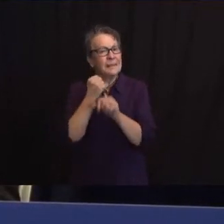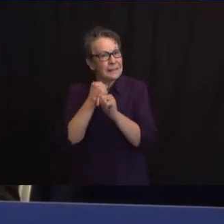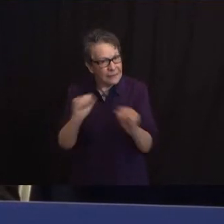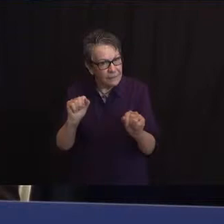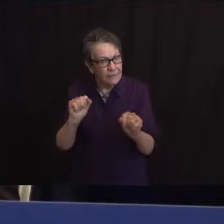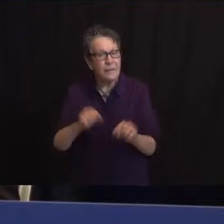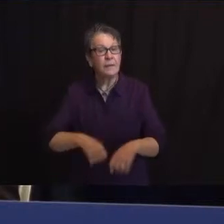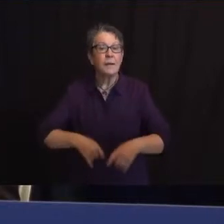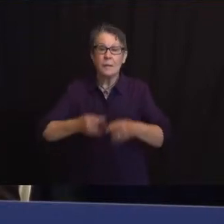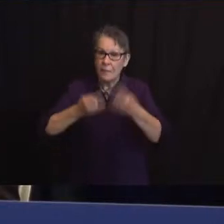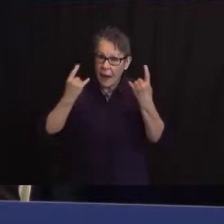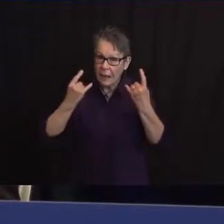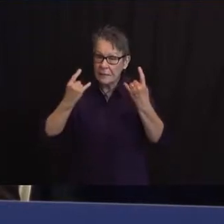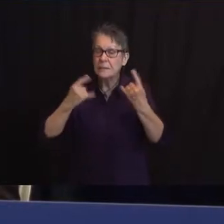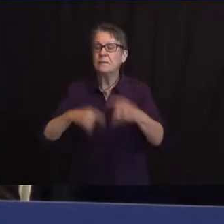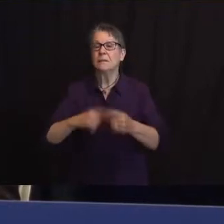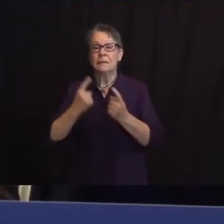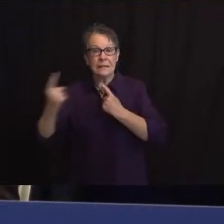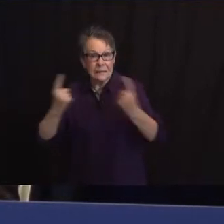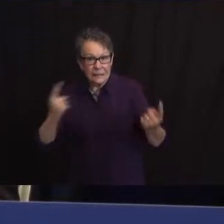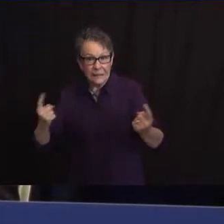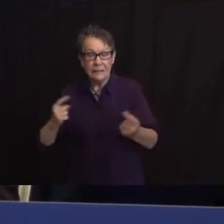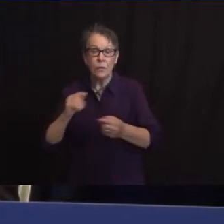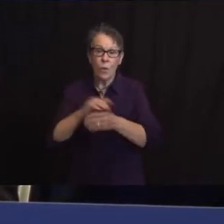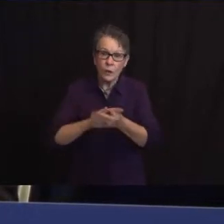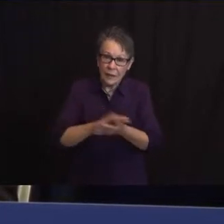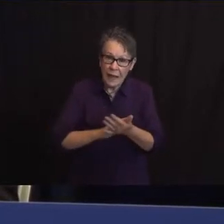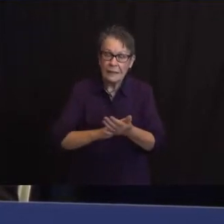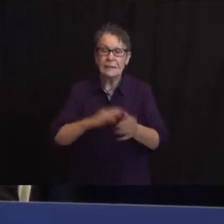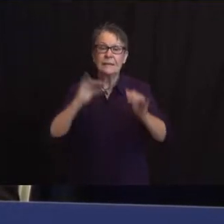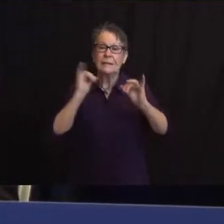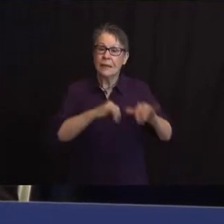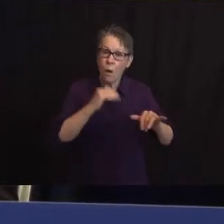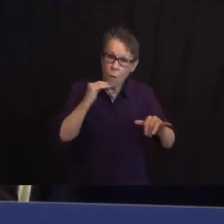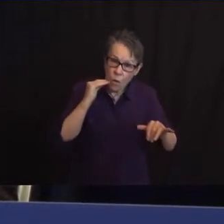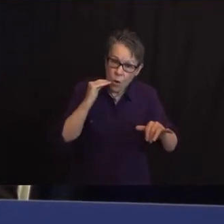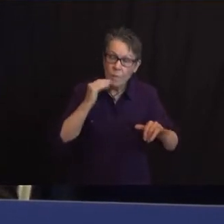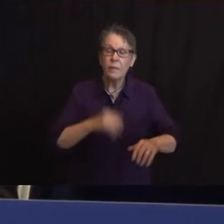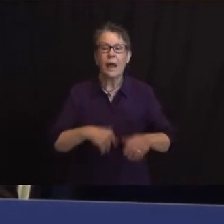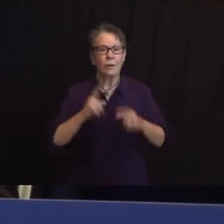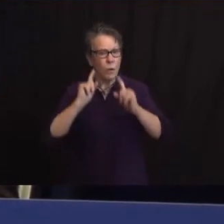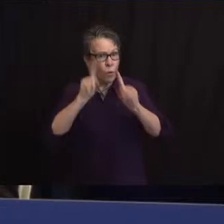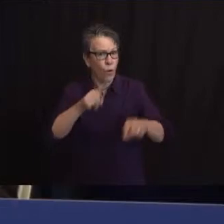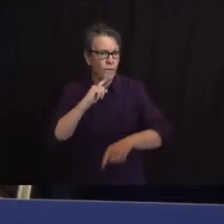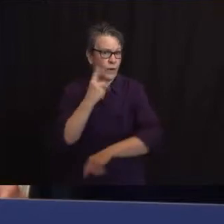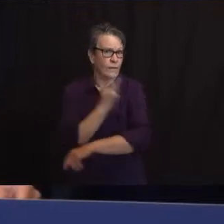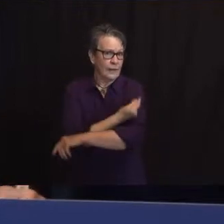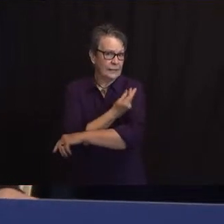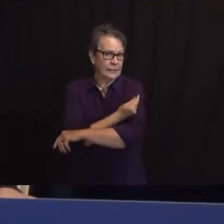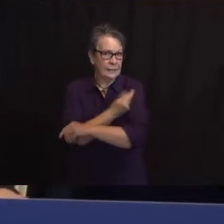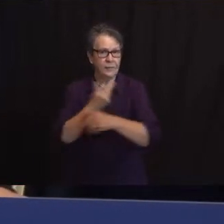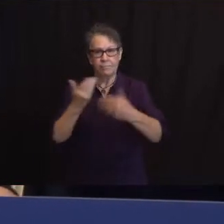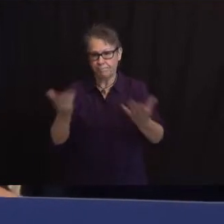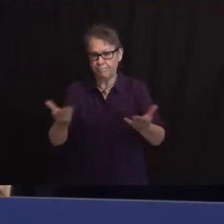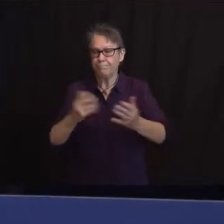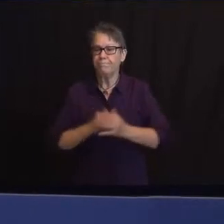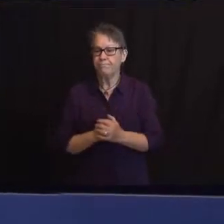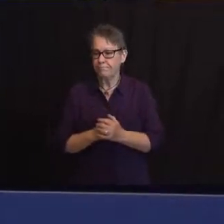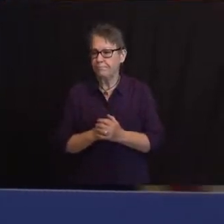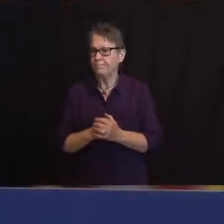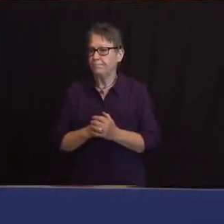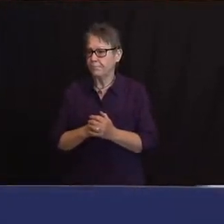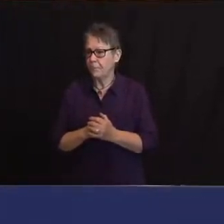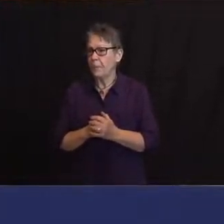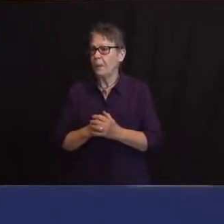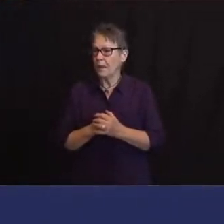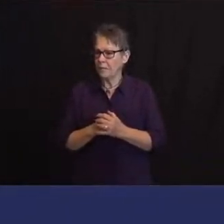tested, but most of all, get vaccinated for yourself, for your loved ones, and for your community. Thank you. Judy, first